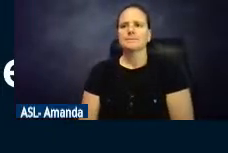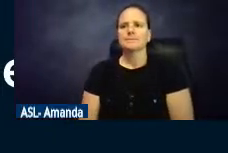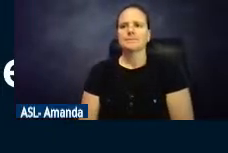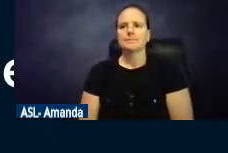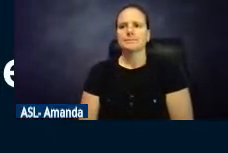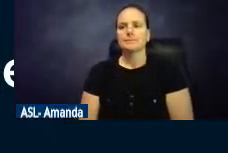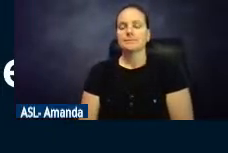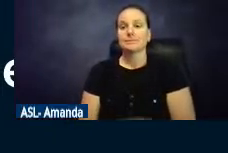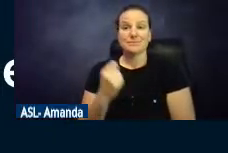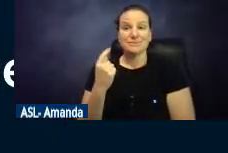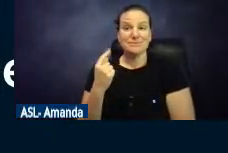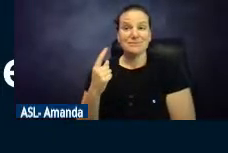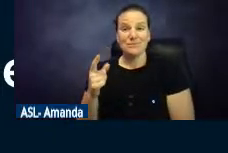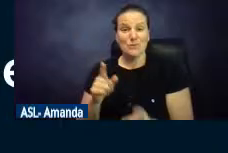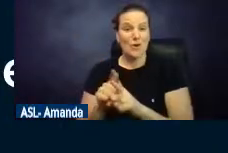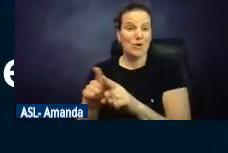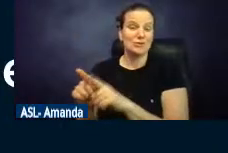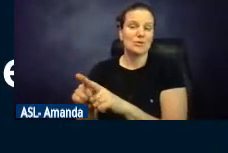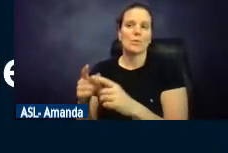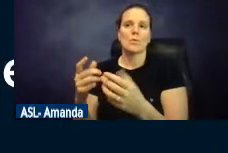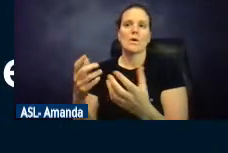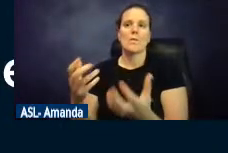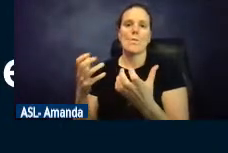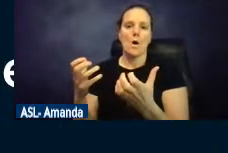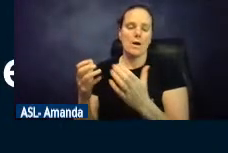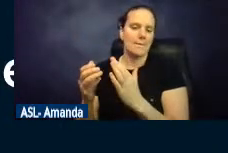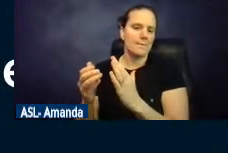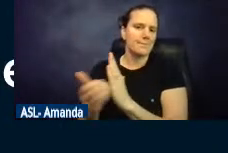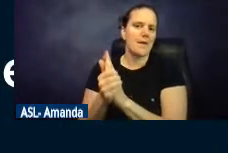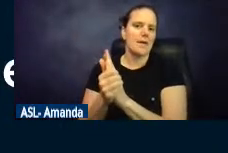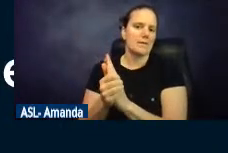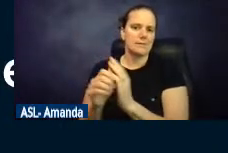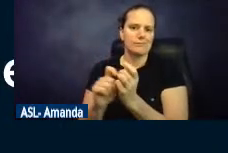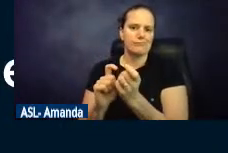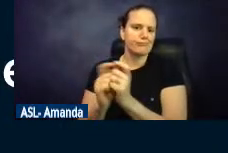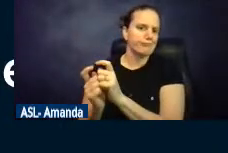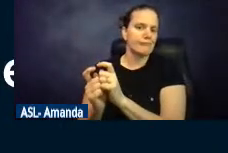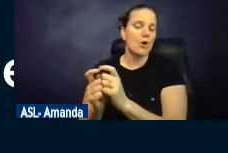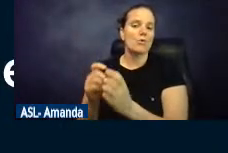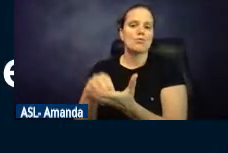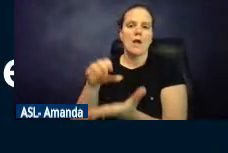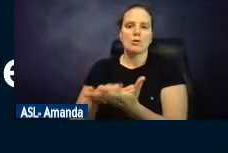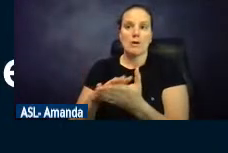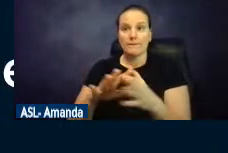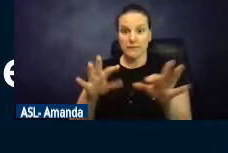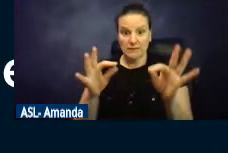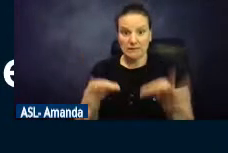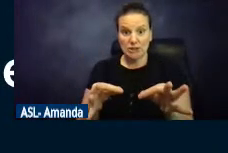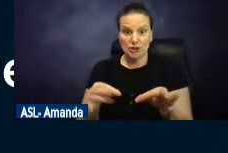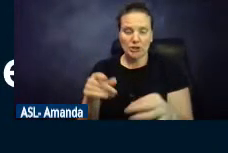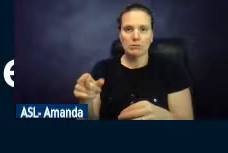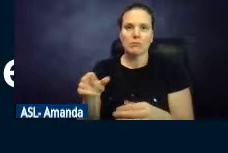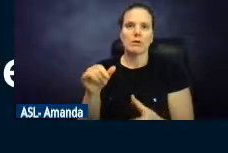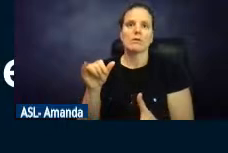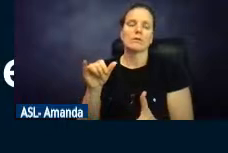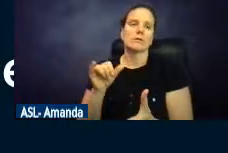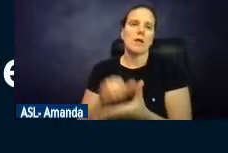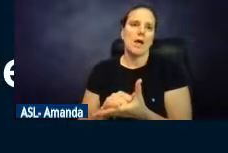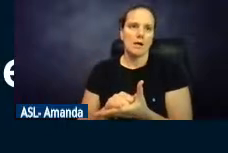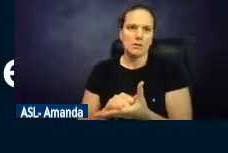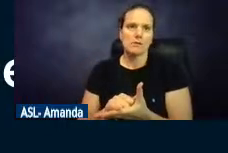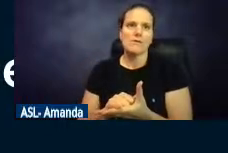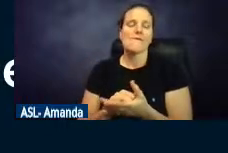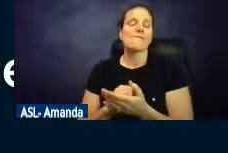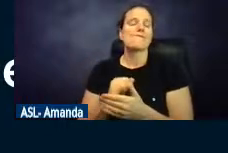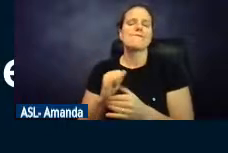that, we are hoping to have this amended record of decision. And that is the final